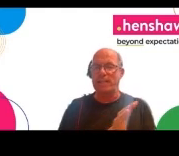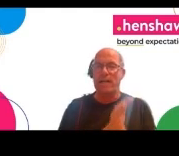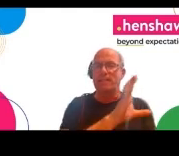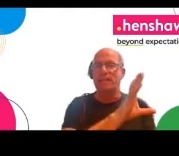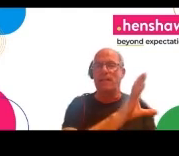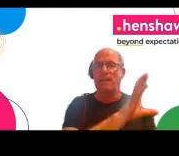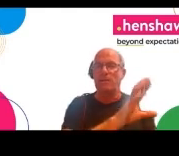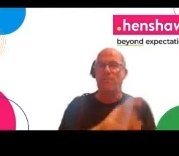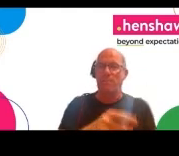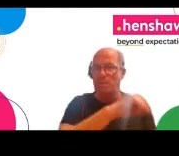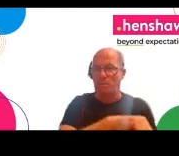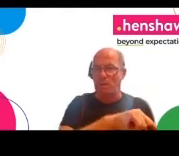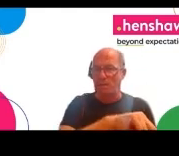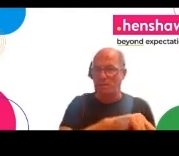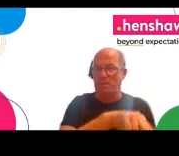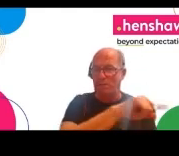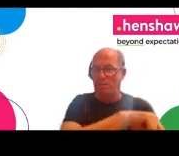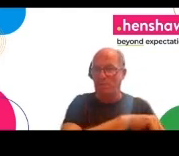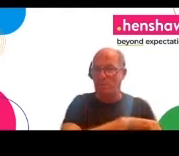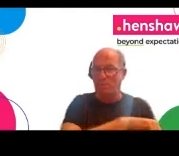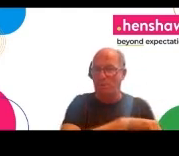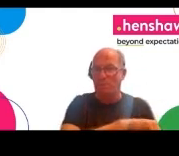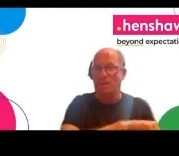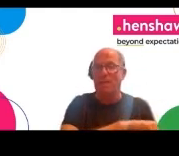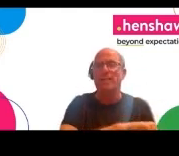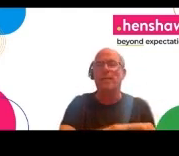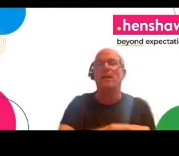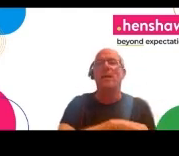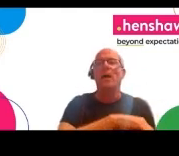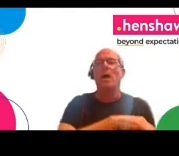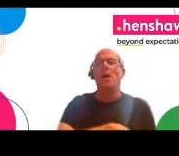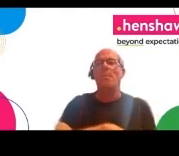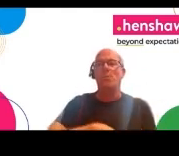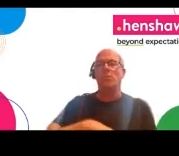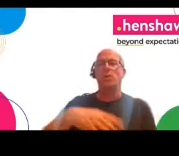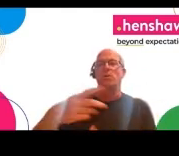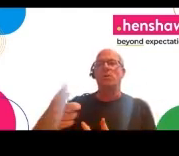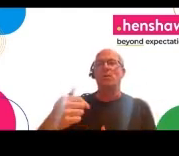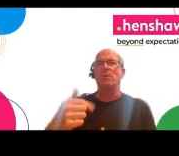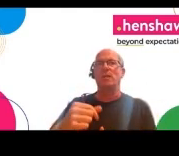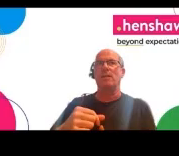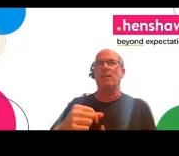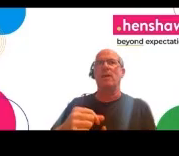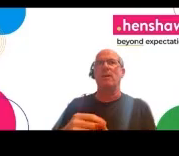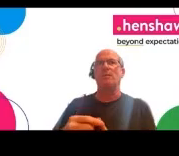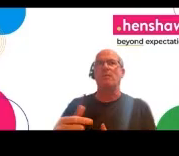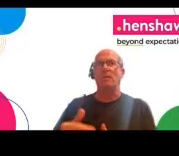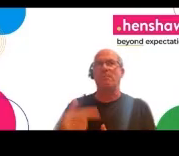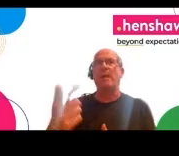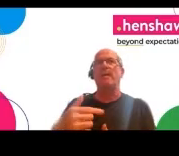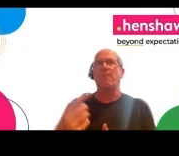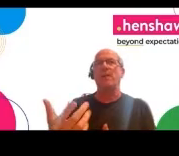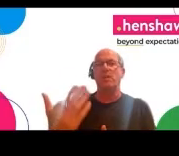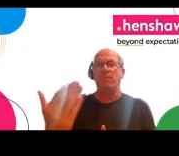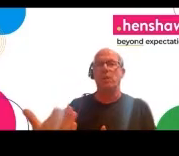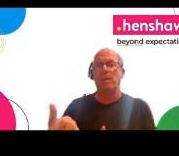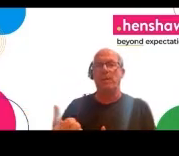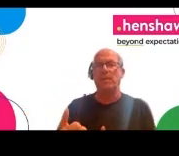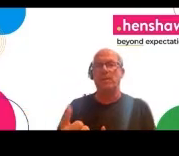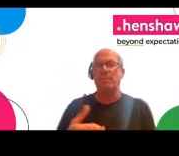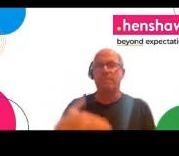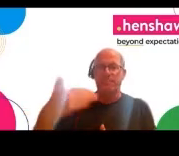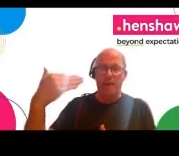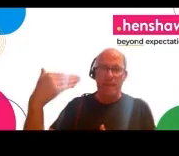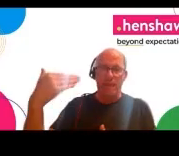suggest against that, which is something we'll come on to a bit later, but using those keys, in effect, your